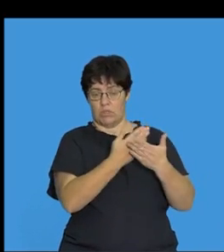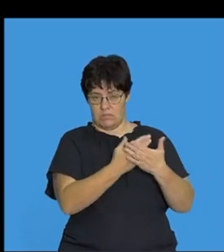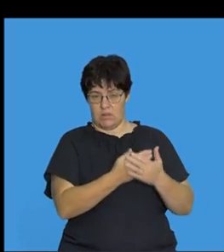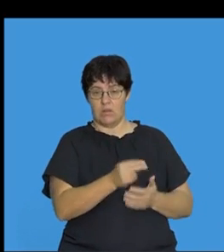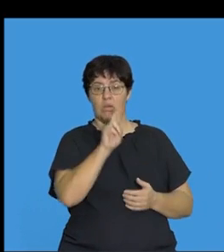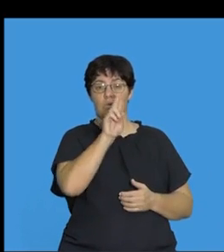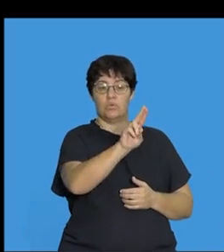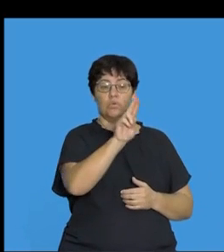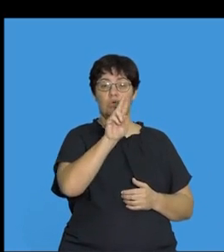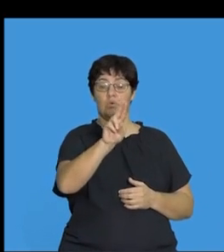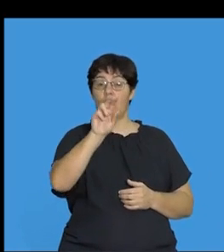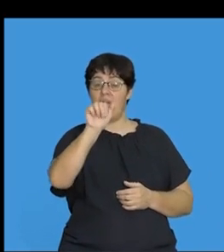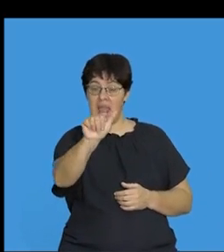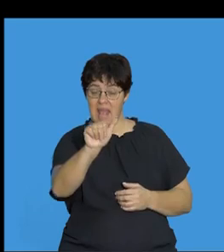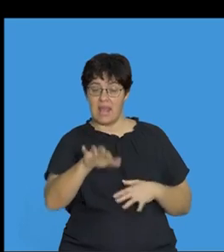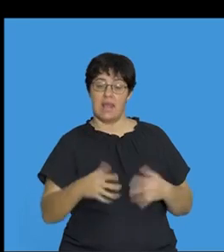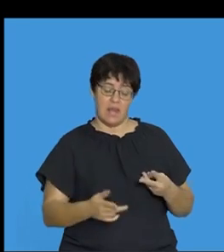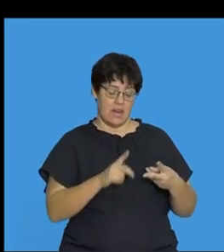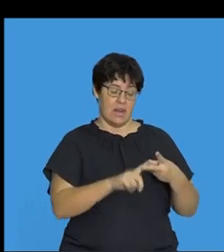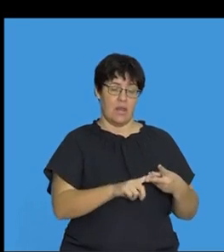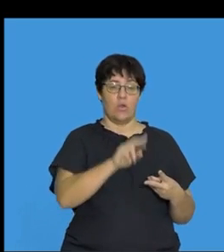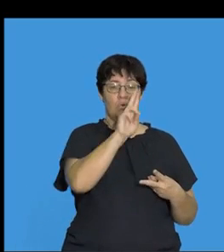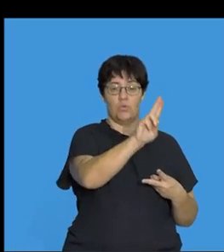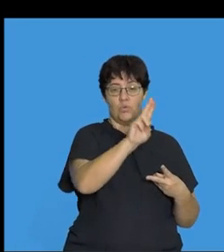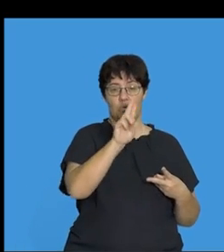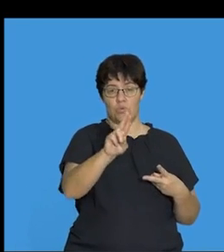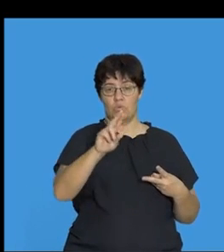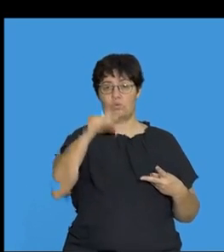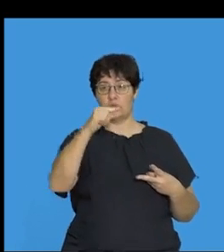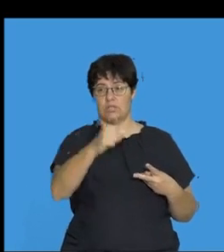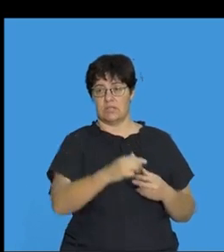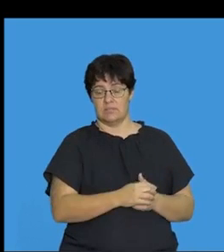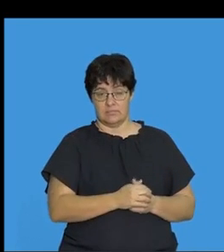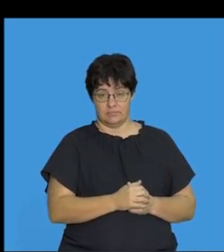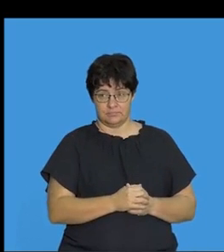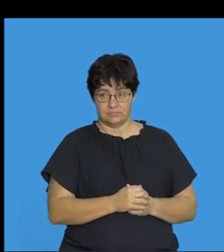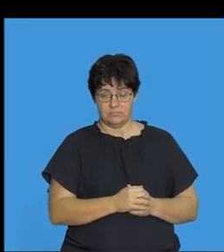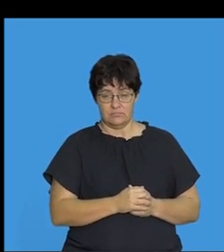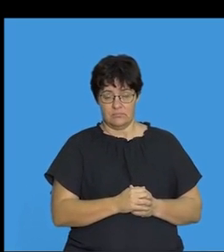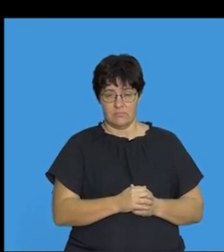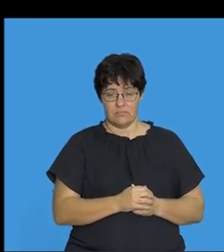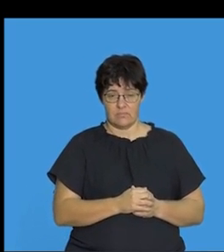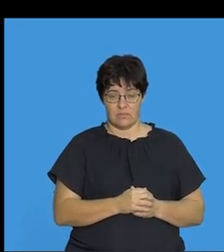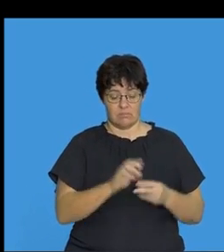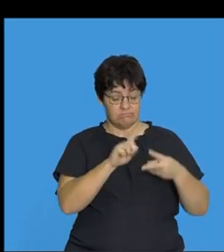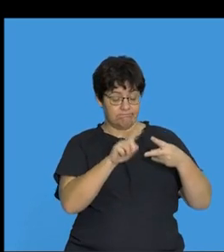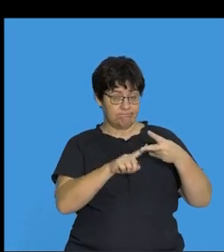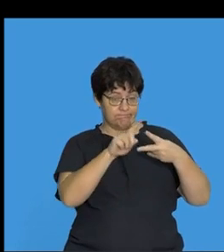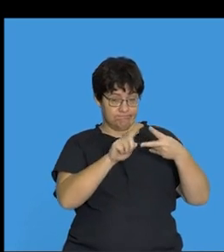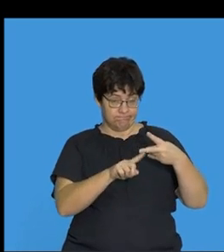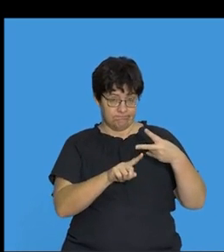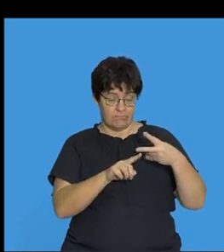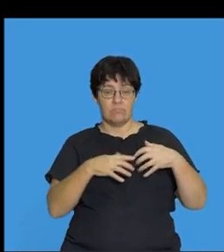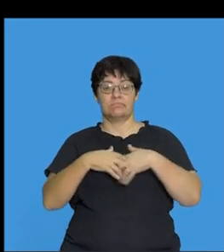codons, UUA and UUG. As I mentioned, that these 2